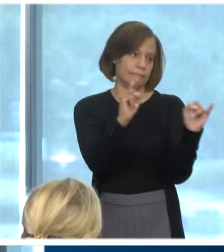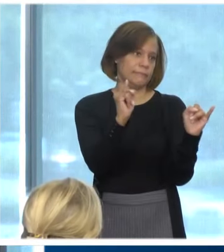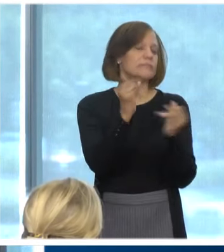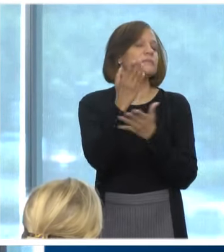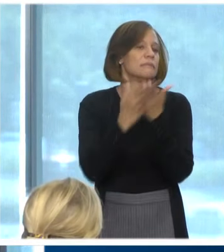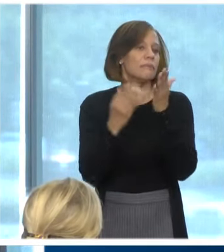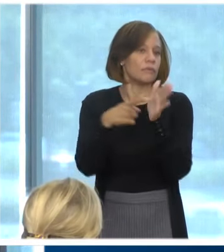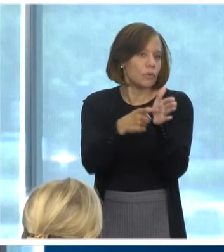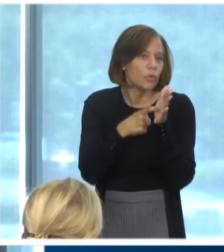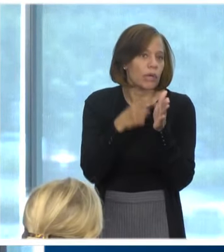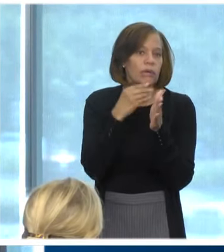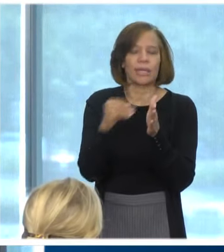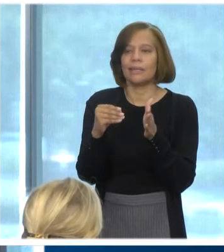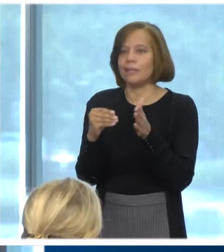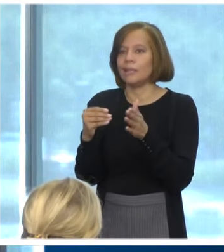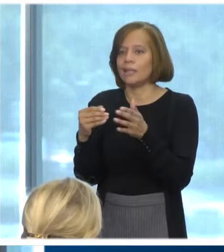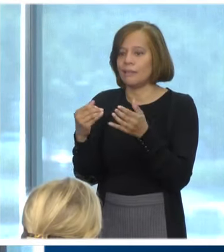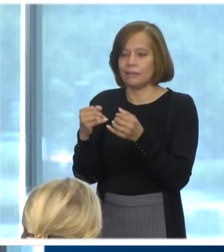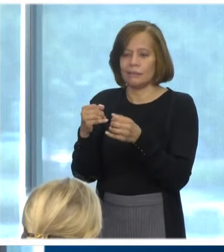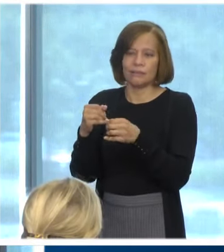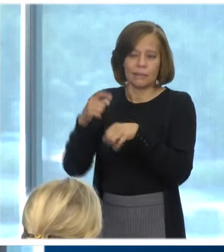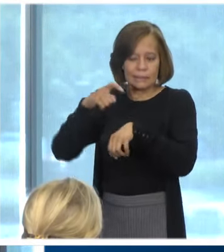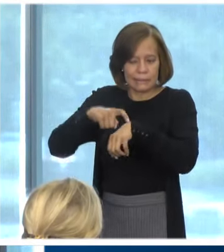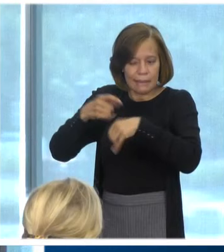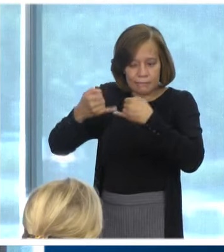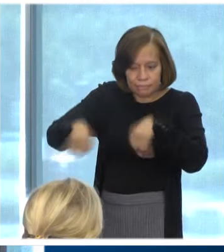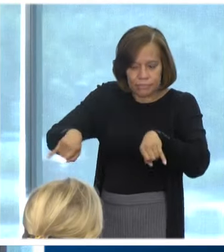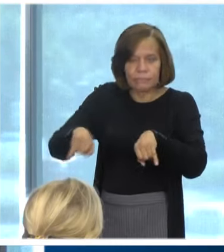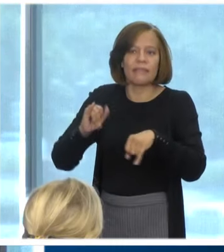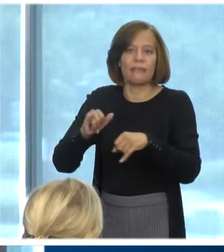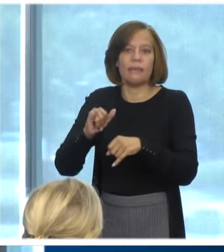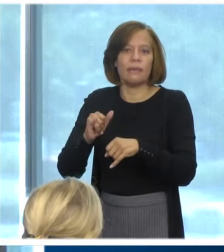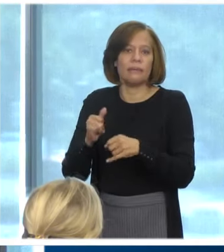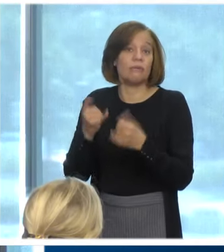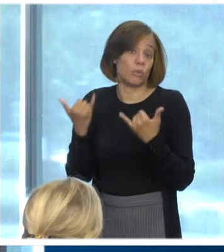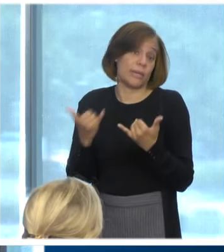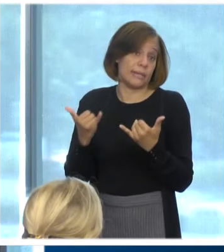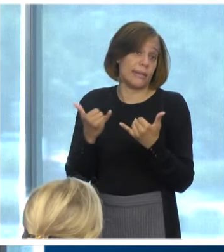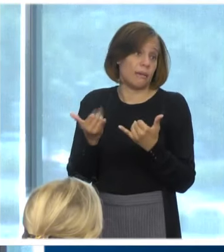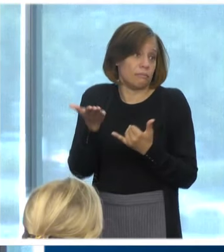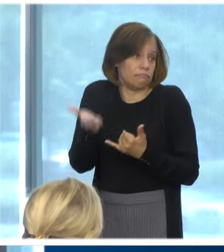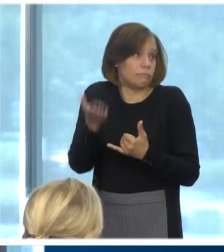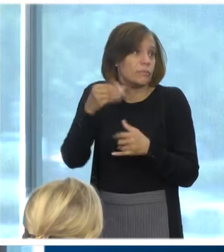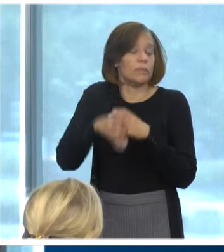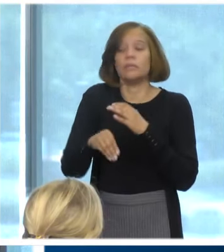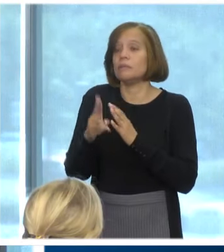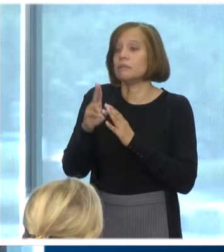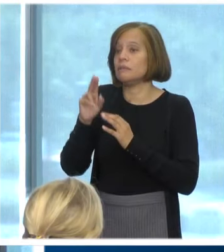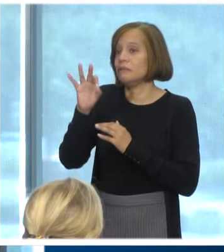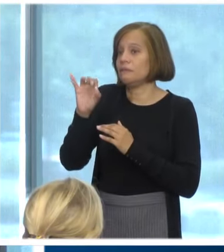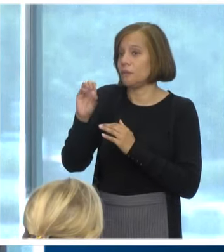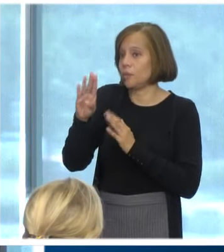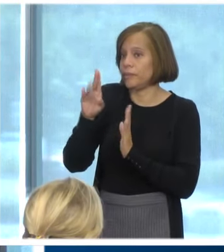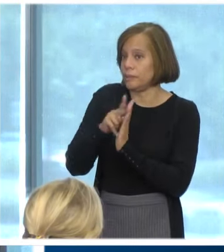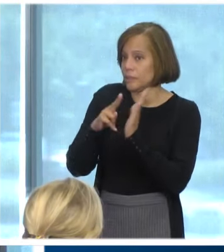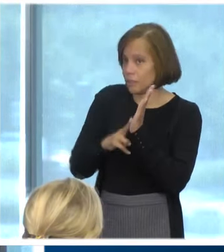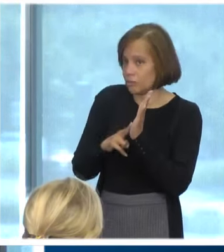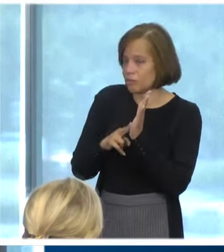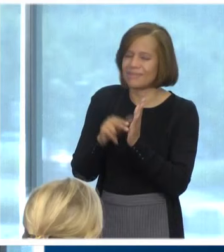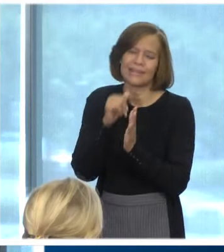and deadlines that currently exist in our contract with the FOP. It does not serve the greatest